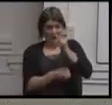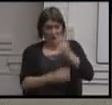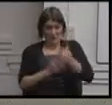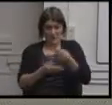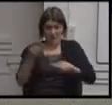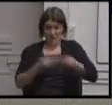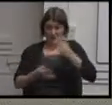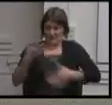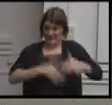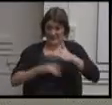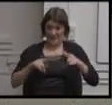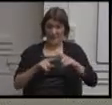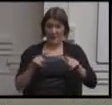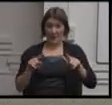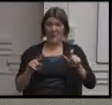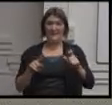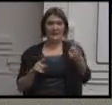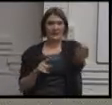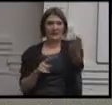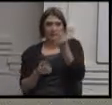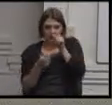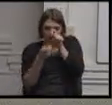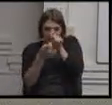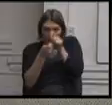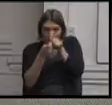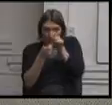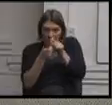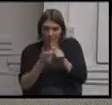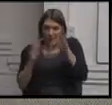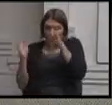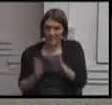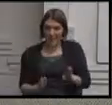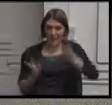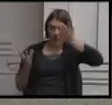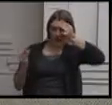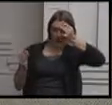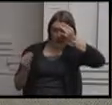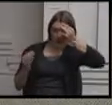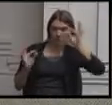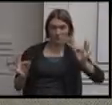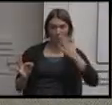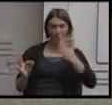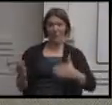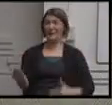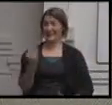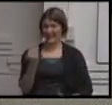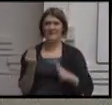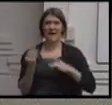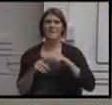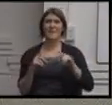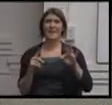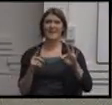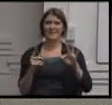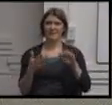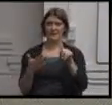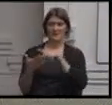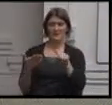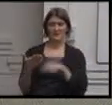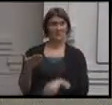unless someone's going to come to us with more details and a plan and really so we can understand